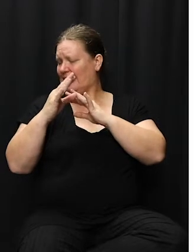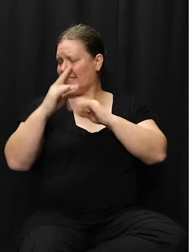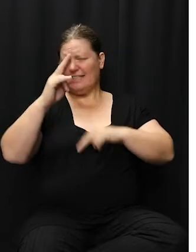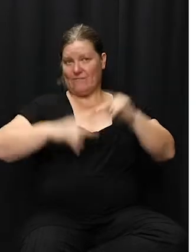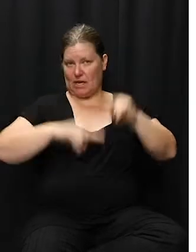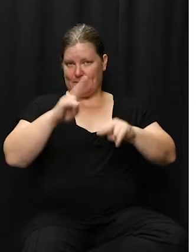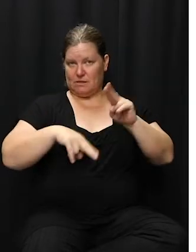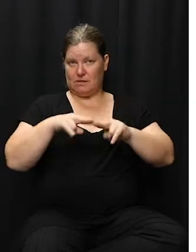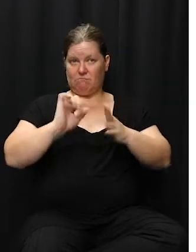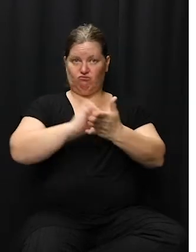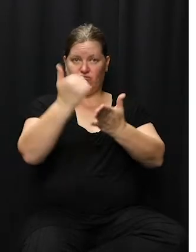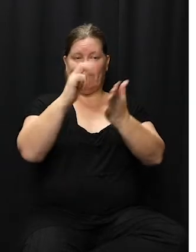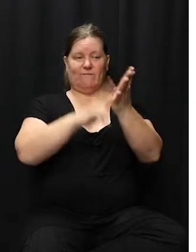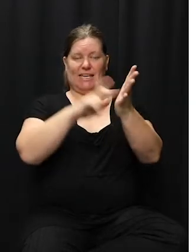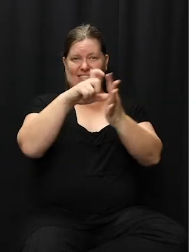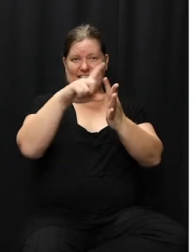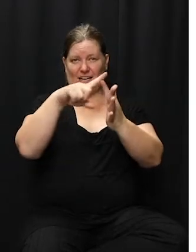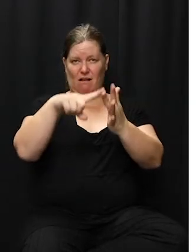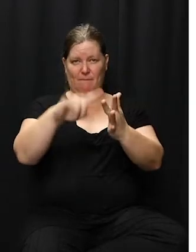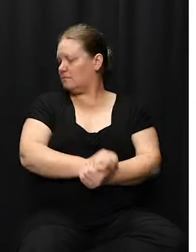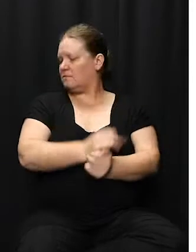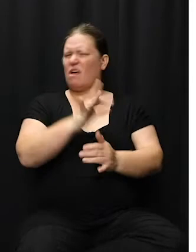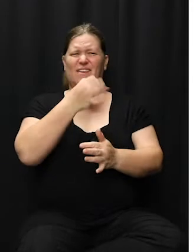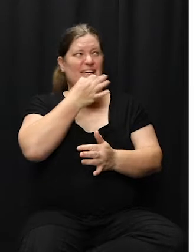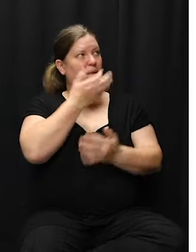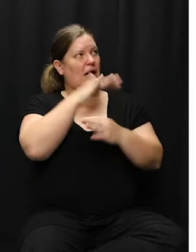Auslan, assessing Auslan development.